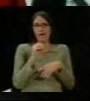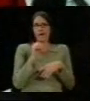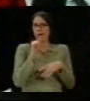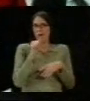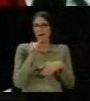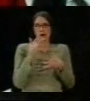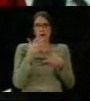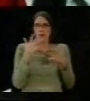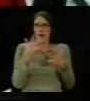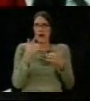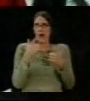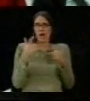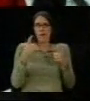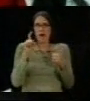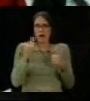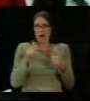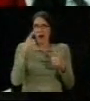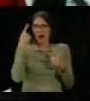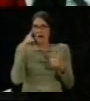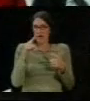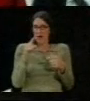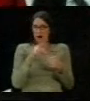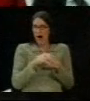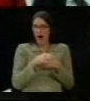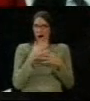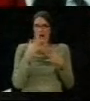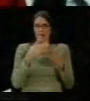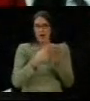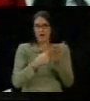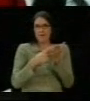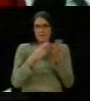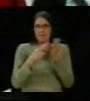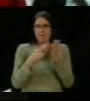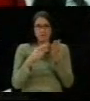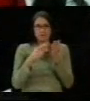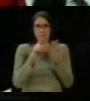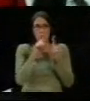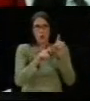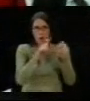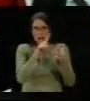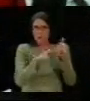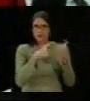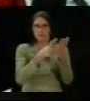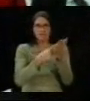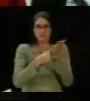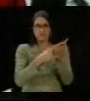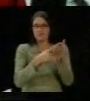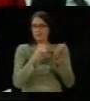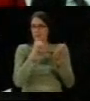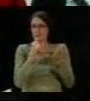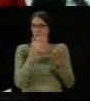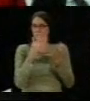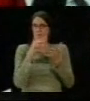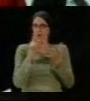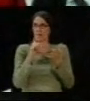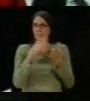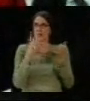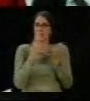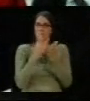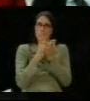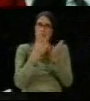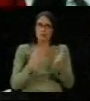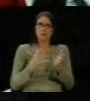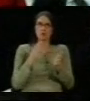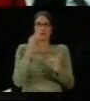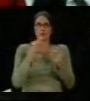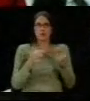not going to be a need for a lot of discovery, if any, and there's not going to be a need for a lot of witnesses, if any. The court